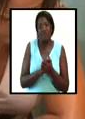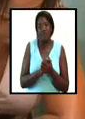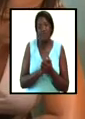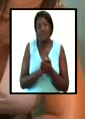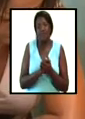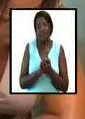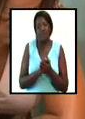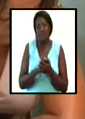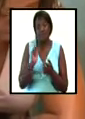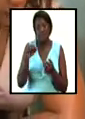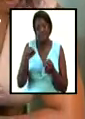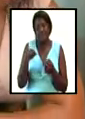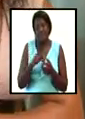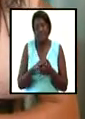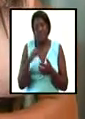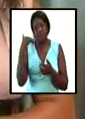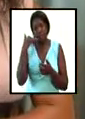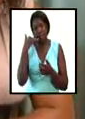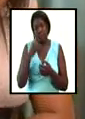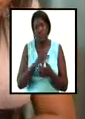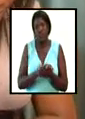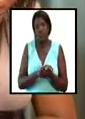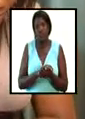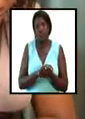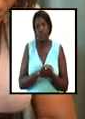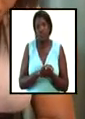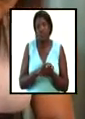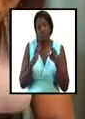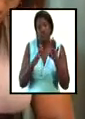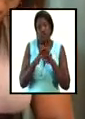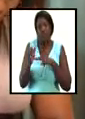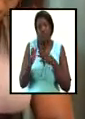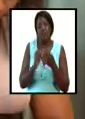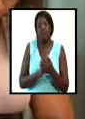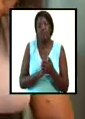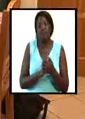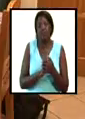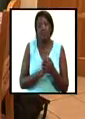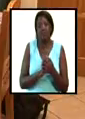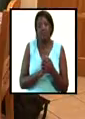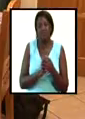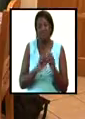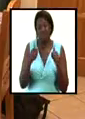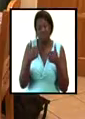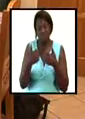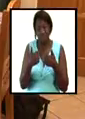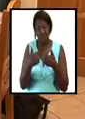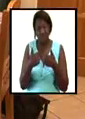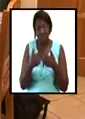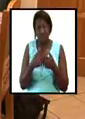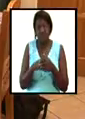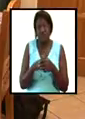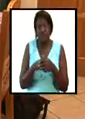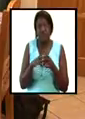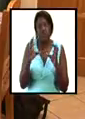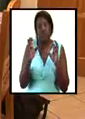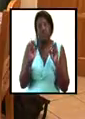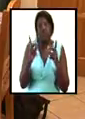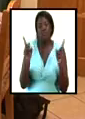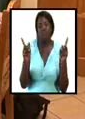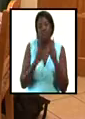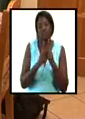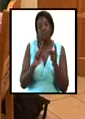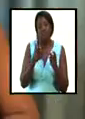Yes? I'm on my way. Are you sure it's okay? I'll meet you at the stop. Can't